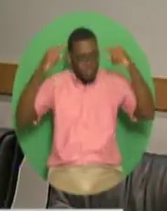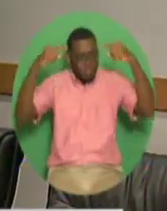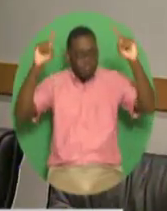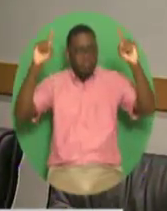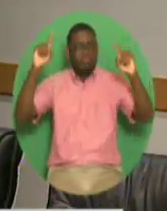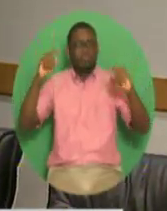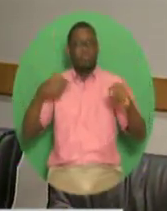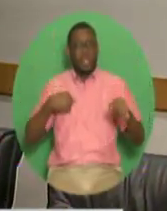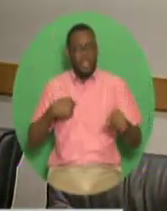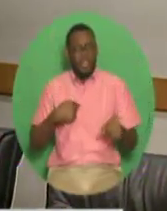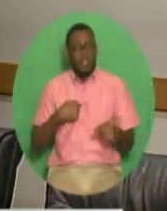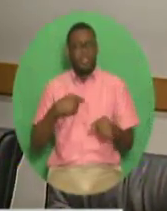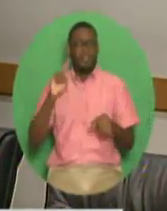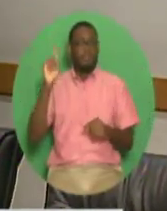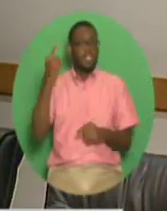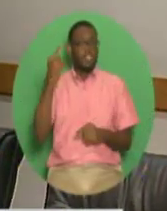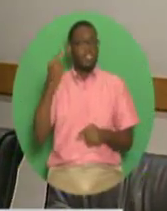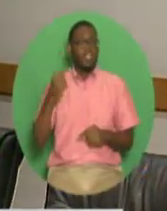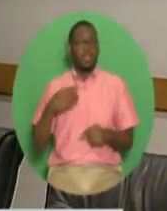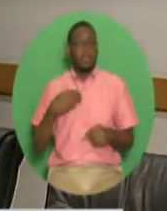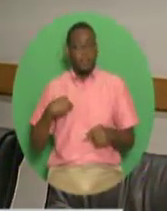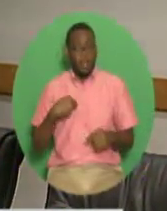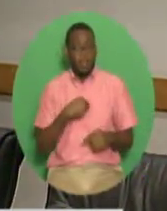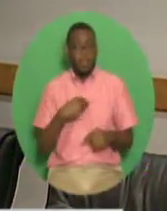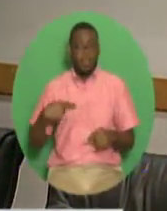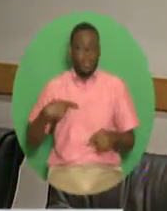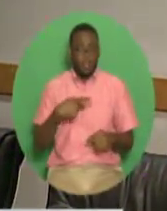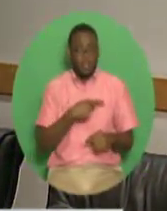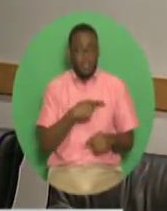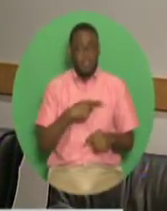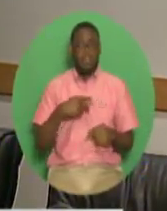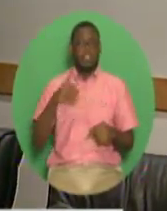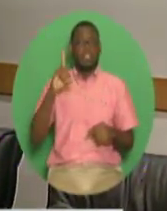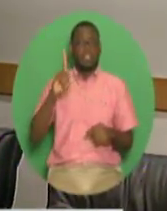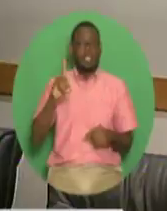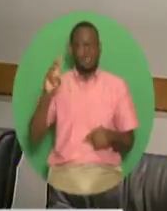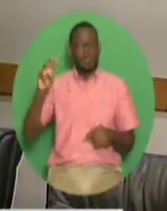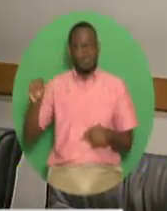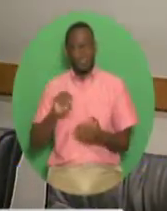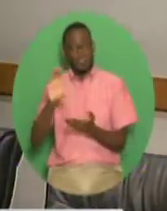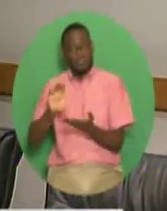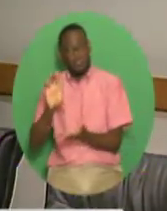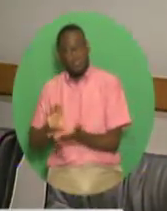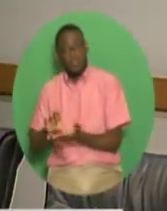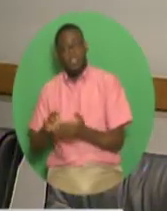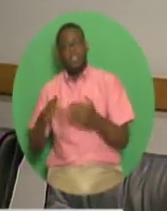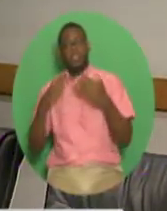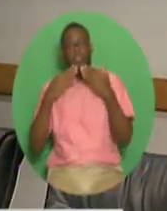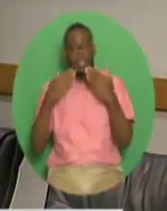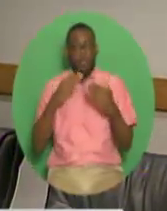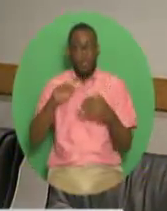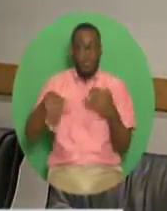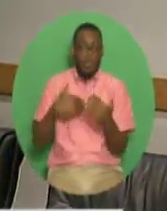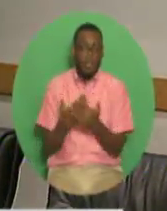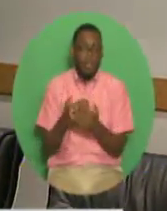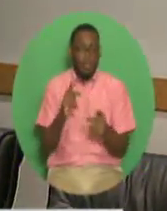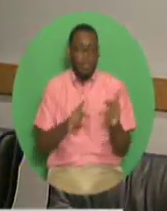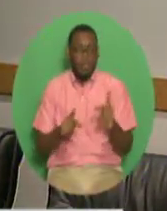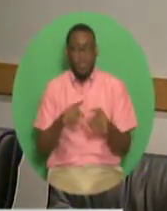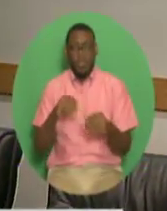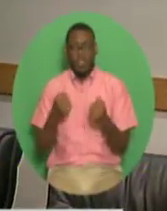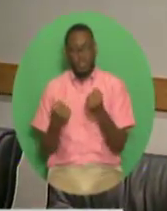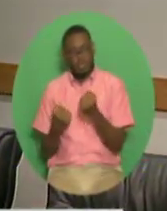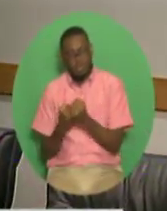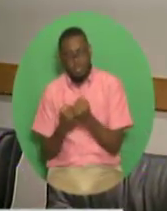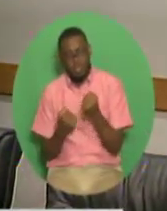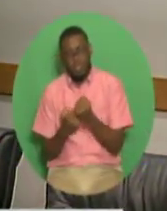Diego Martin Central, and I want to thank the people of Diego Martin Central constituency, who I'm very close with, for the continual support. And I'm here to represent